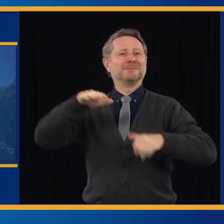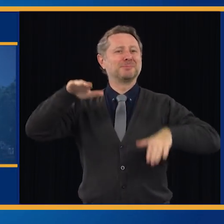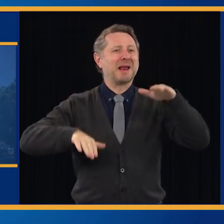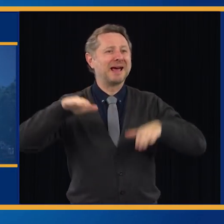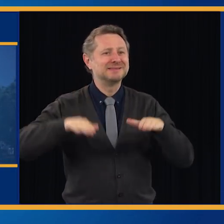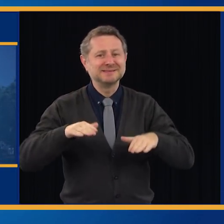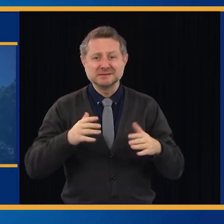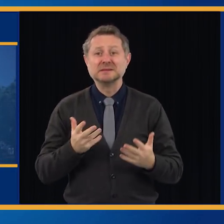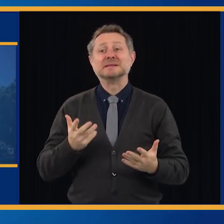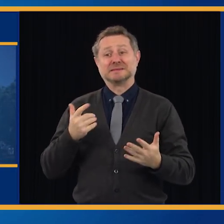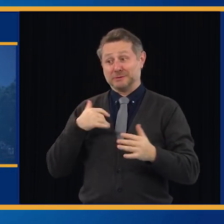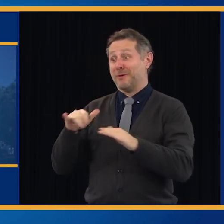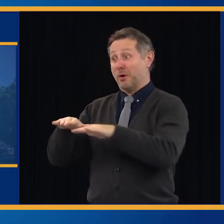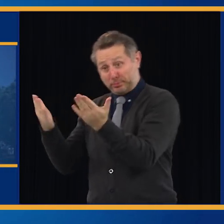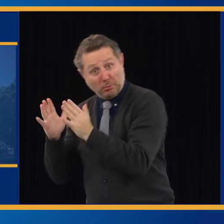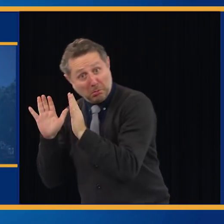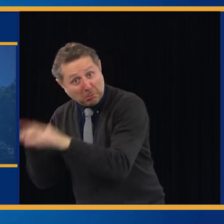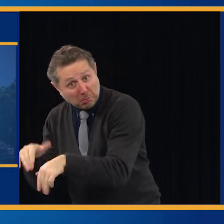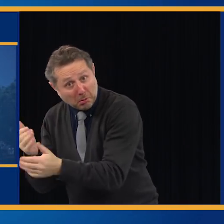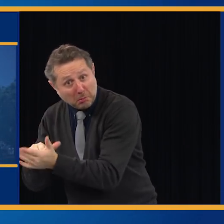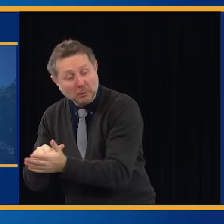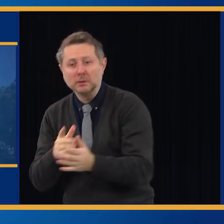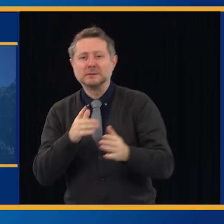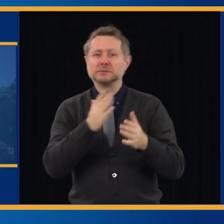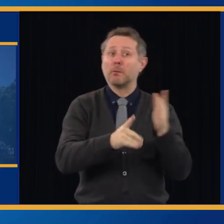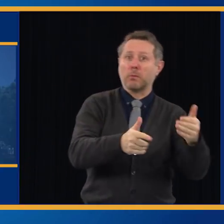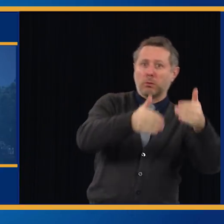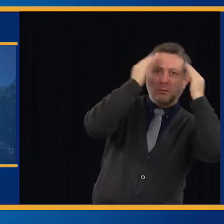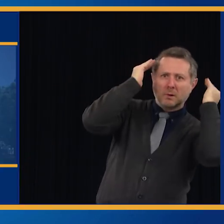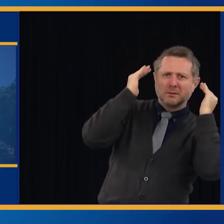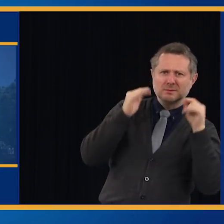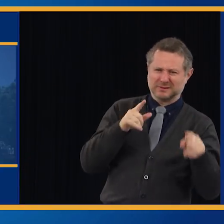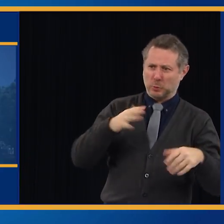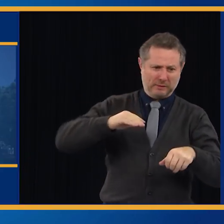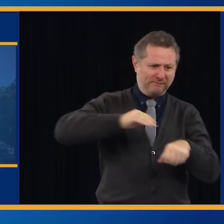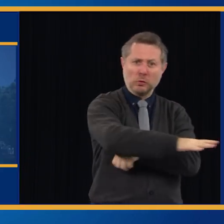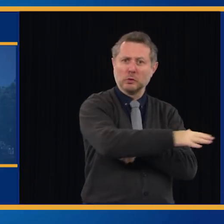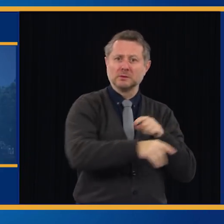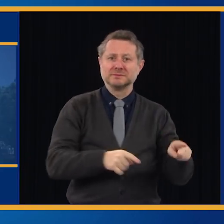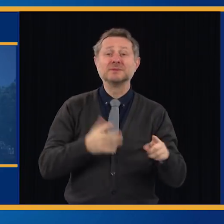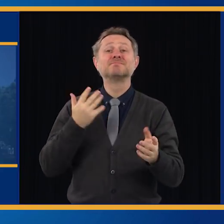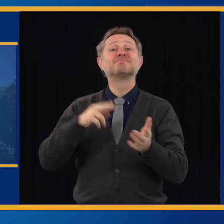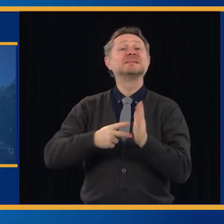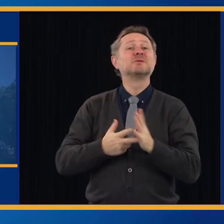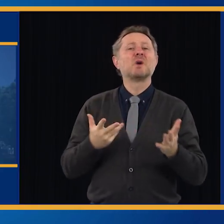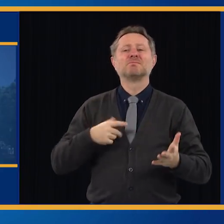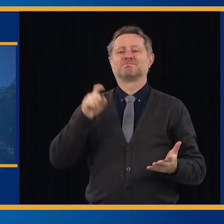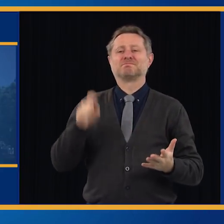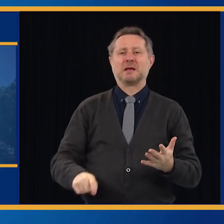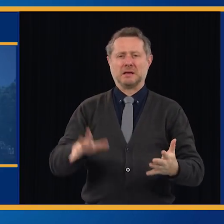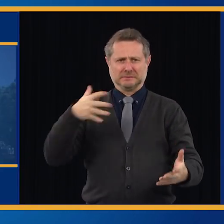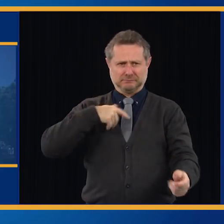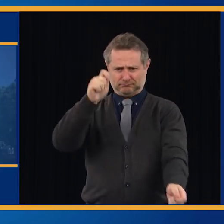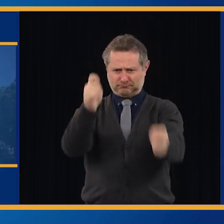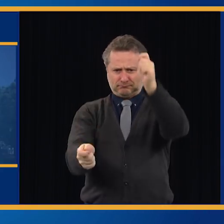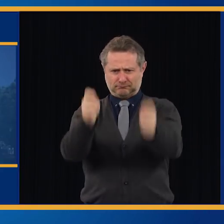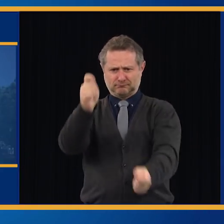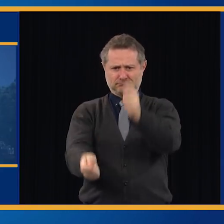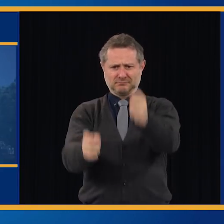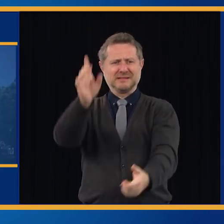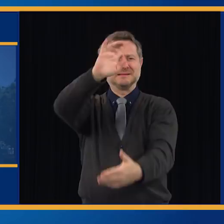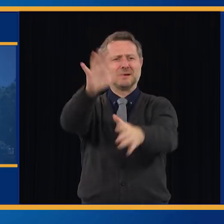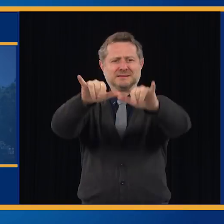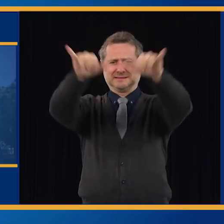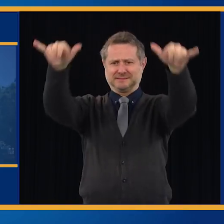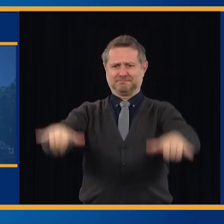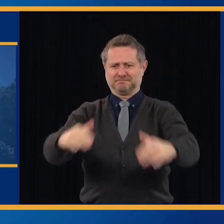overwhelm the hospital system. Well, then design that system in reopening, right? You